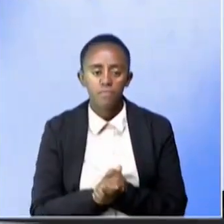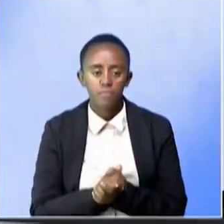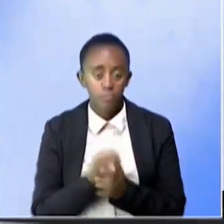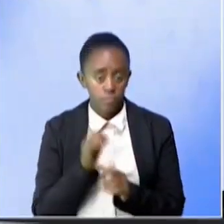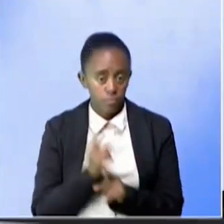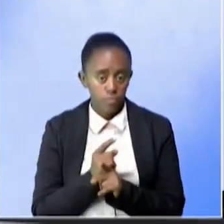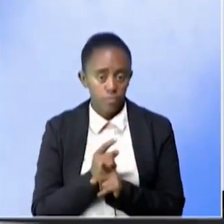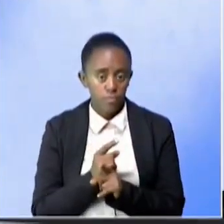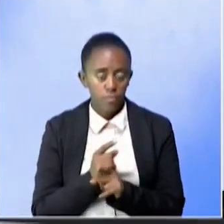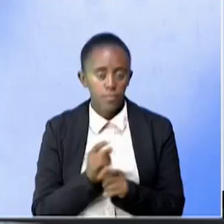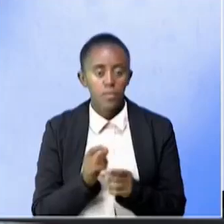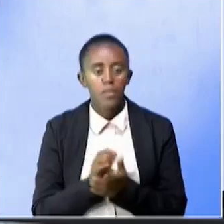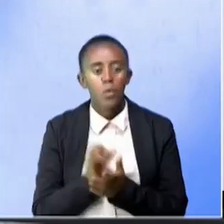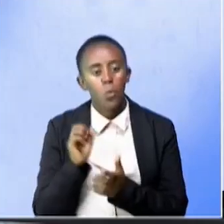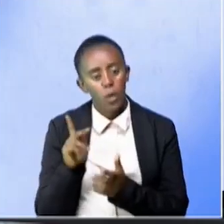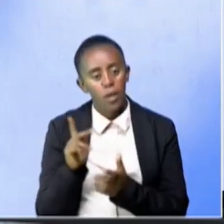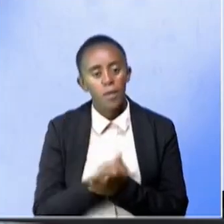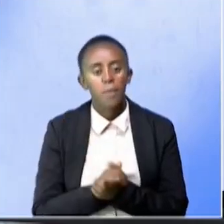Right? Okay.